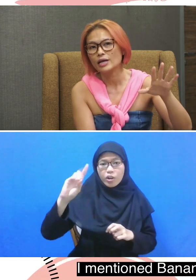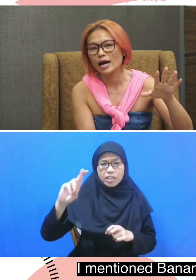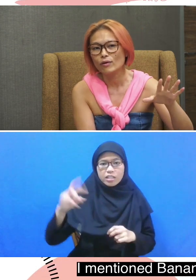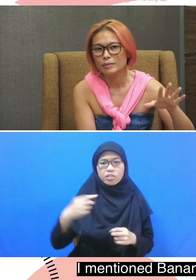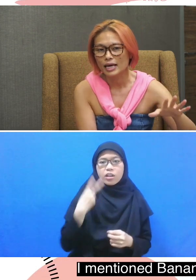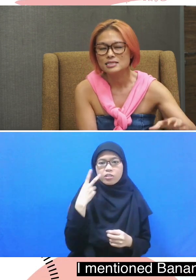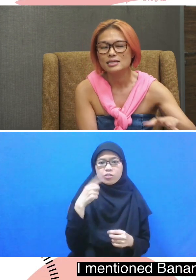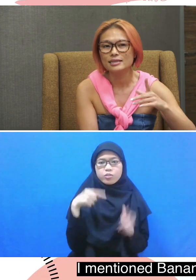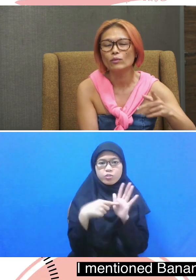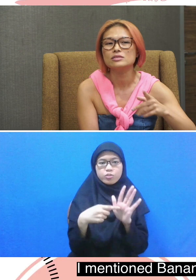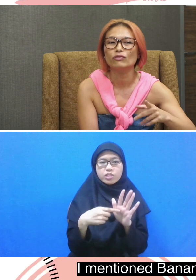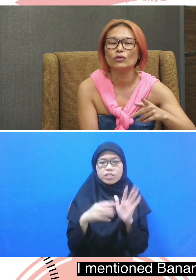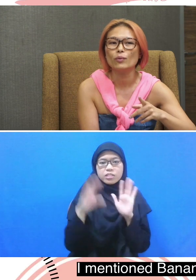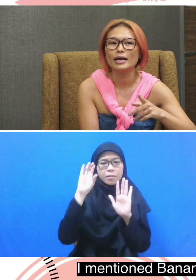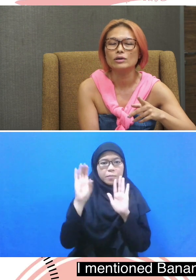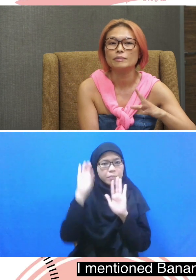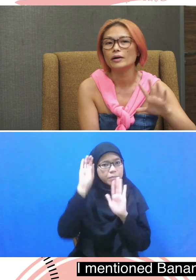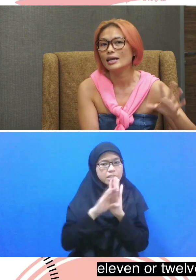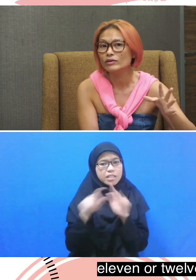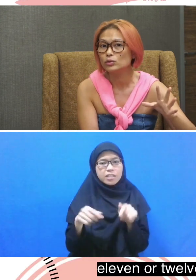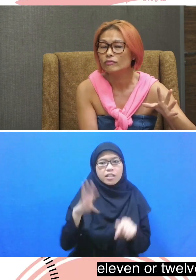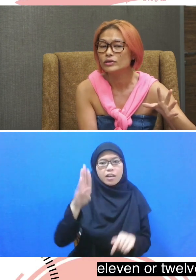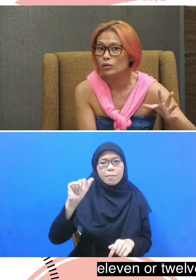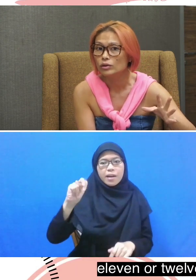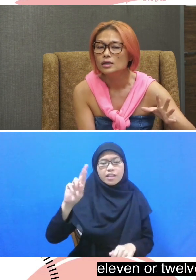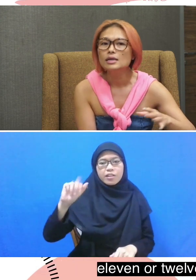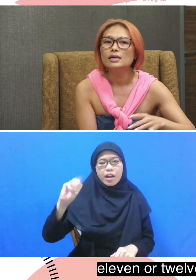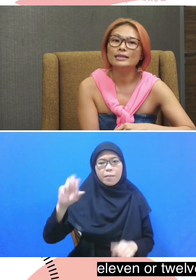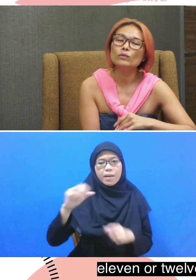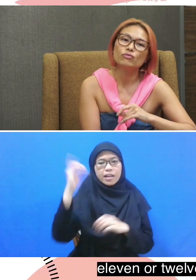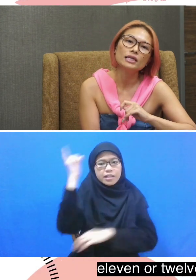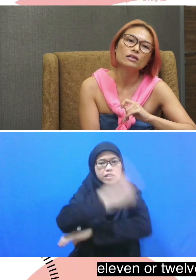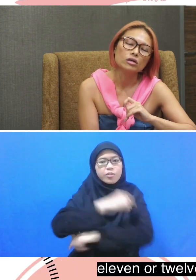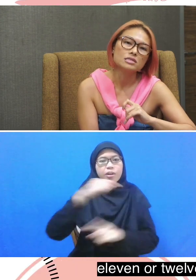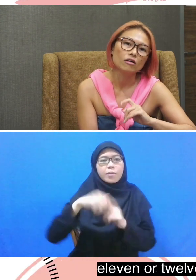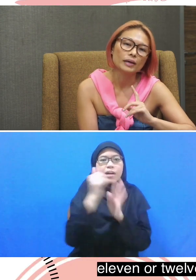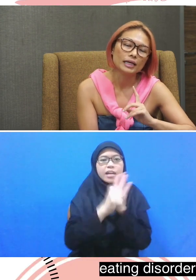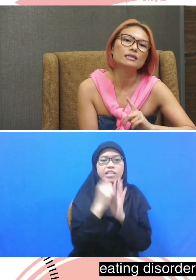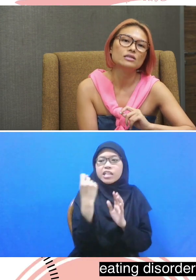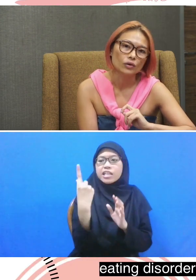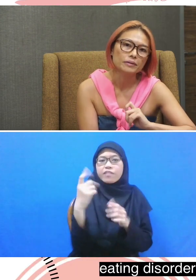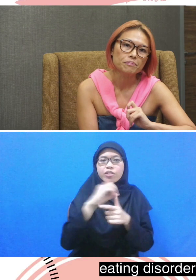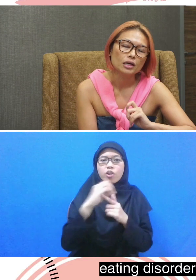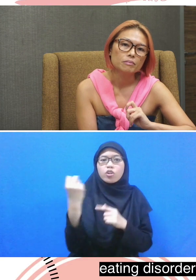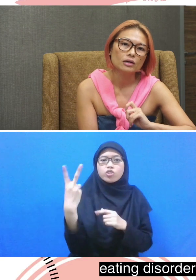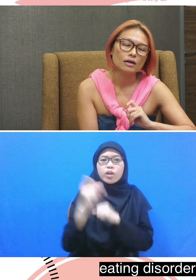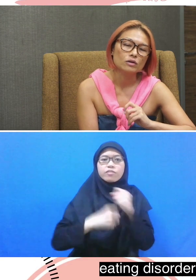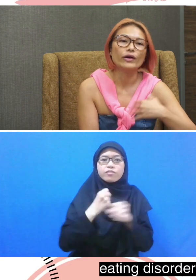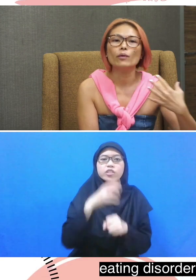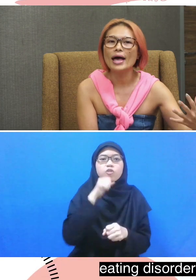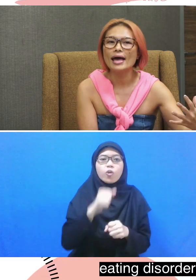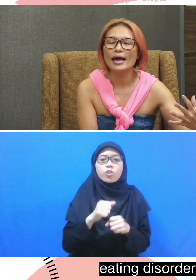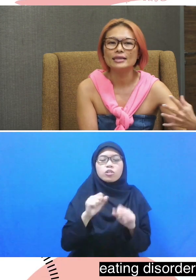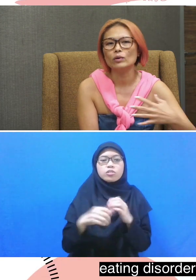mentioned Bananarama days. That was the photo when I was about 11 or 12 years old. And that was really the onset of my eating disorder, because I was